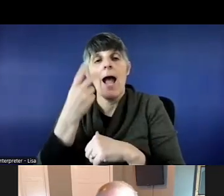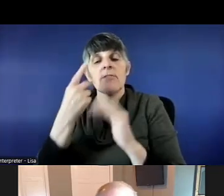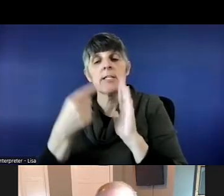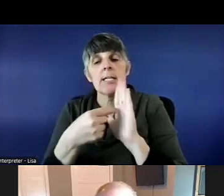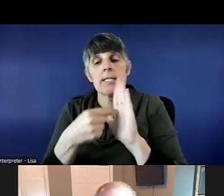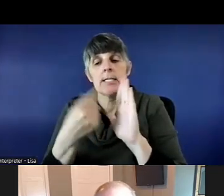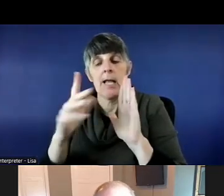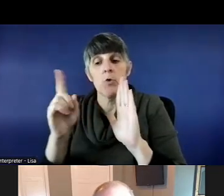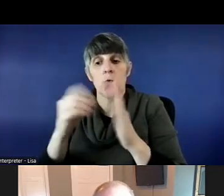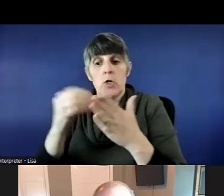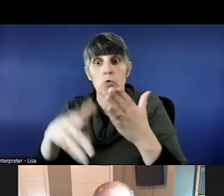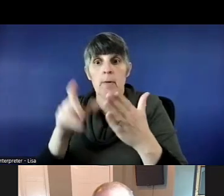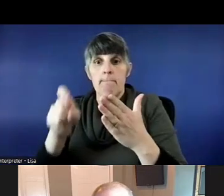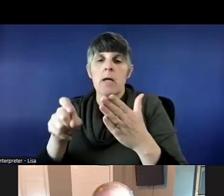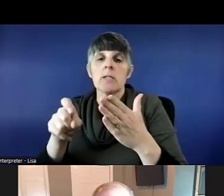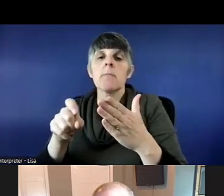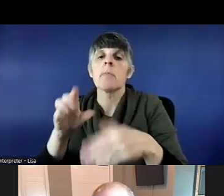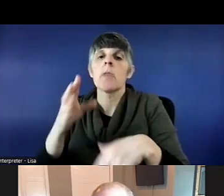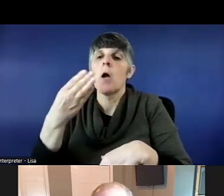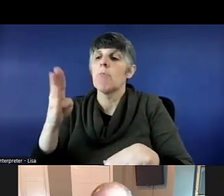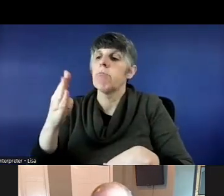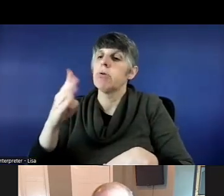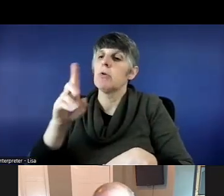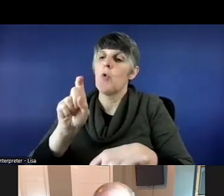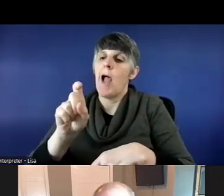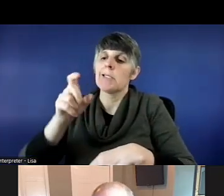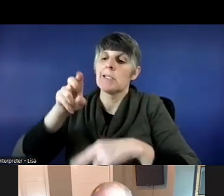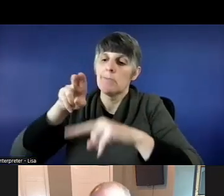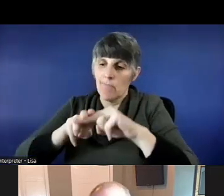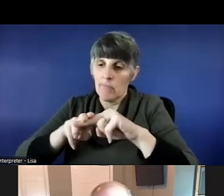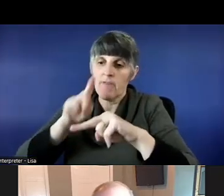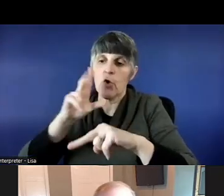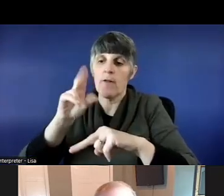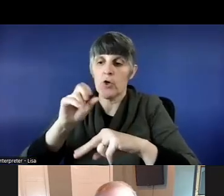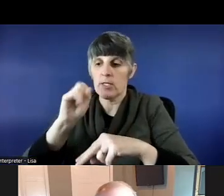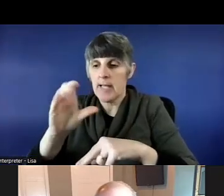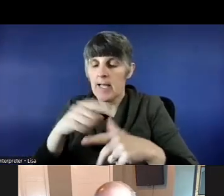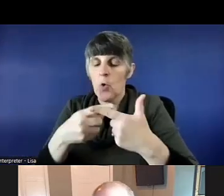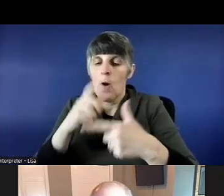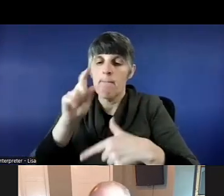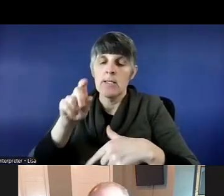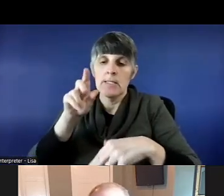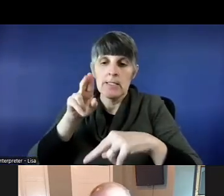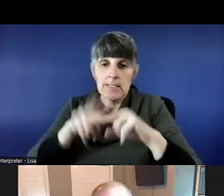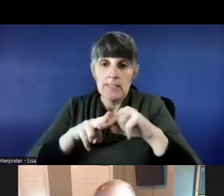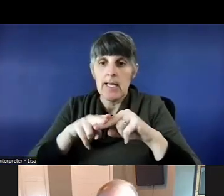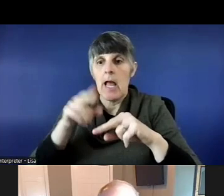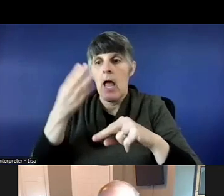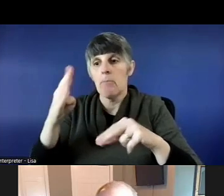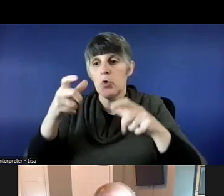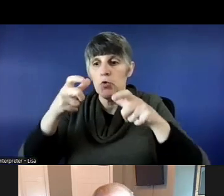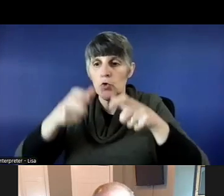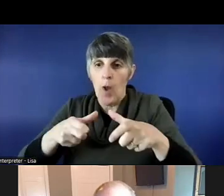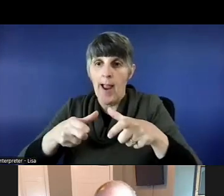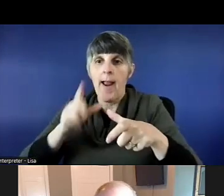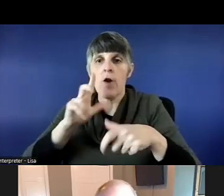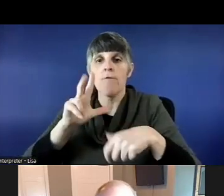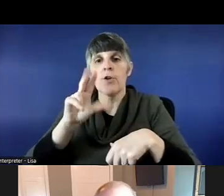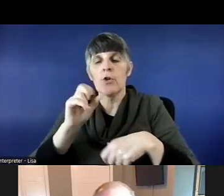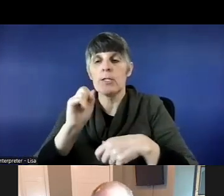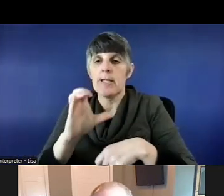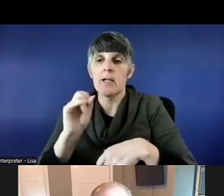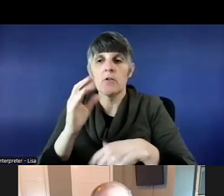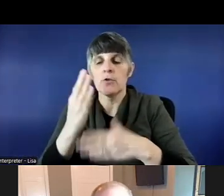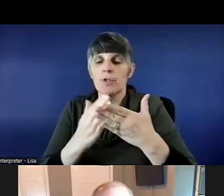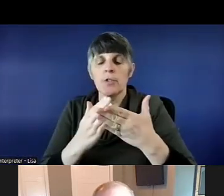where students must sit on a blue X on the floor for 30 seconds, or students must sit in a blue square for 30 seconds or